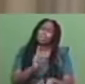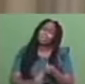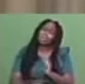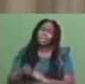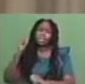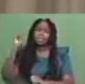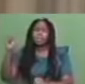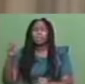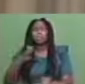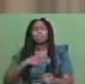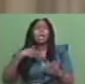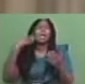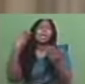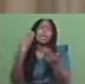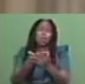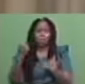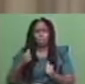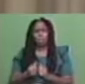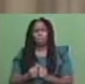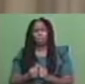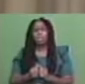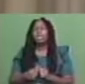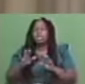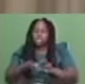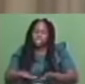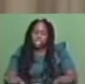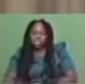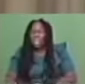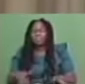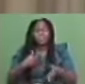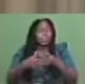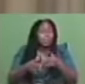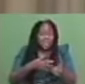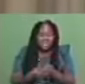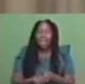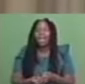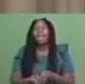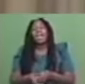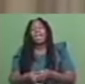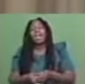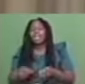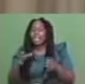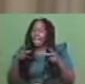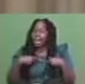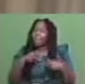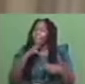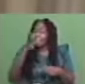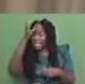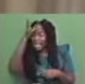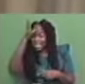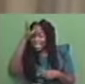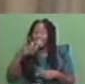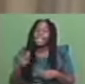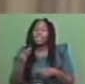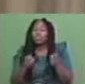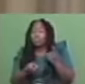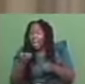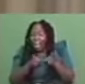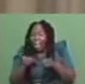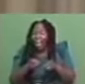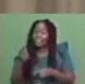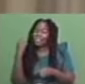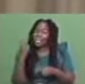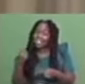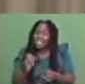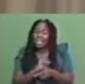the children of janitors or of taxi drivers have the same opportunity as those of lawyers and